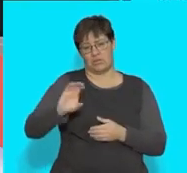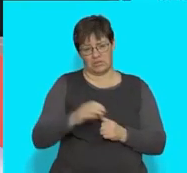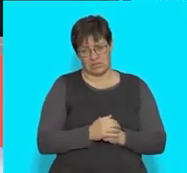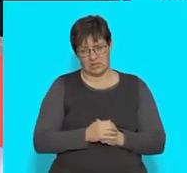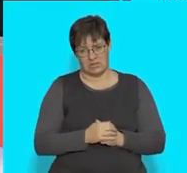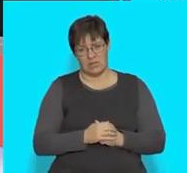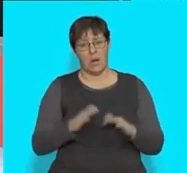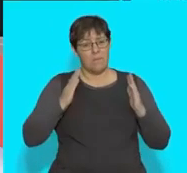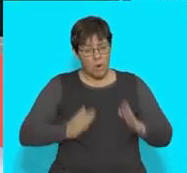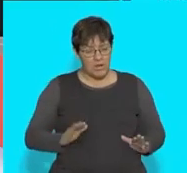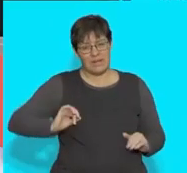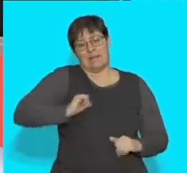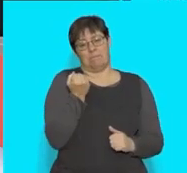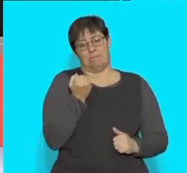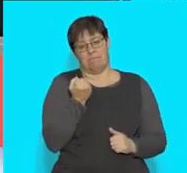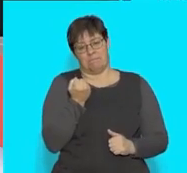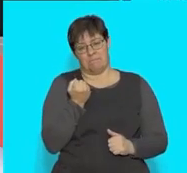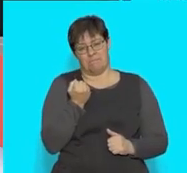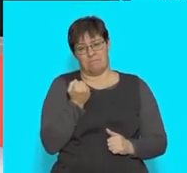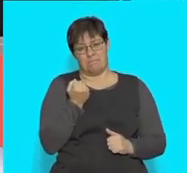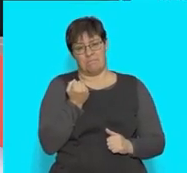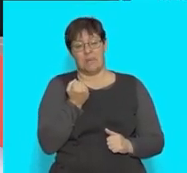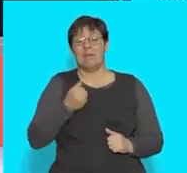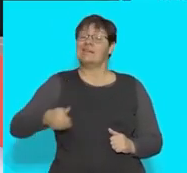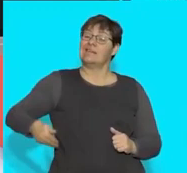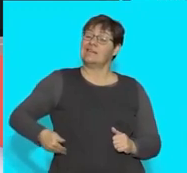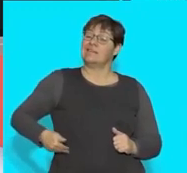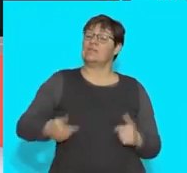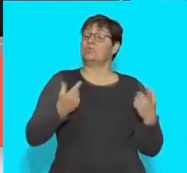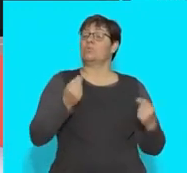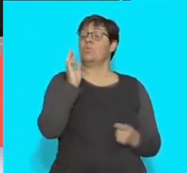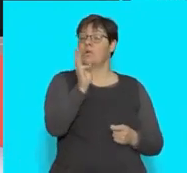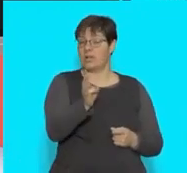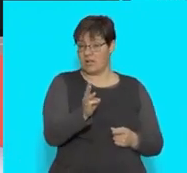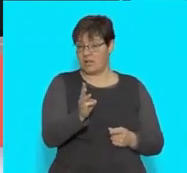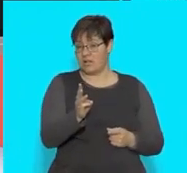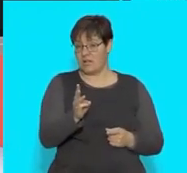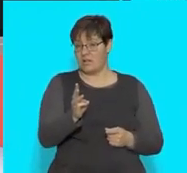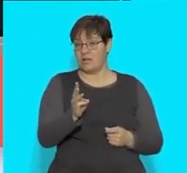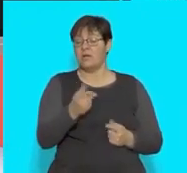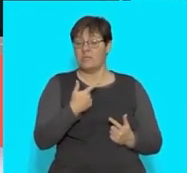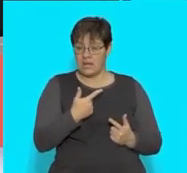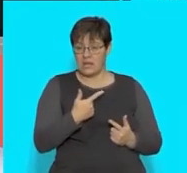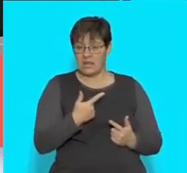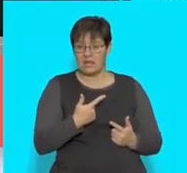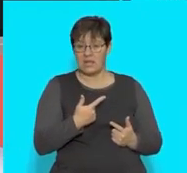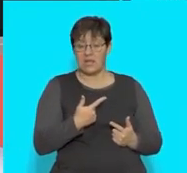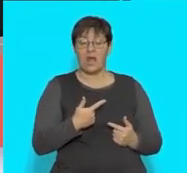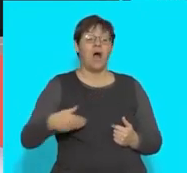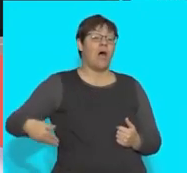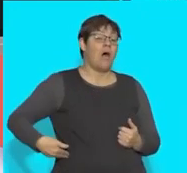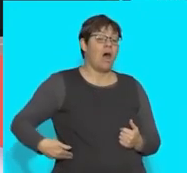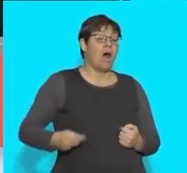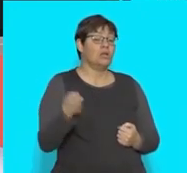salt. Our body keeps it. However, what our kidney is going to do is when we have too